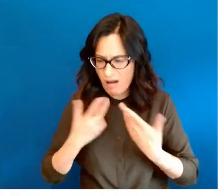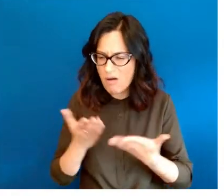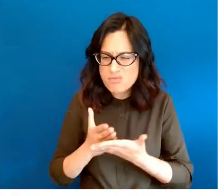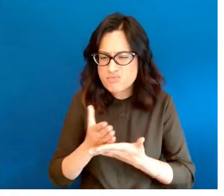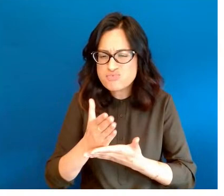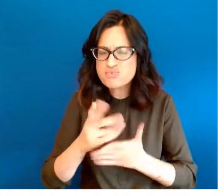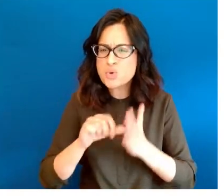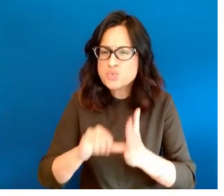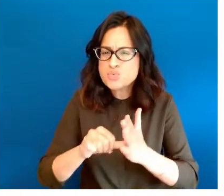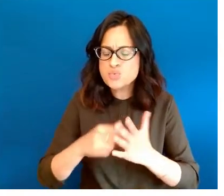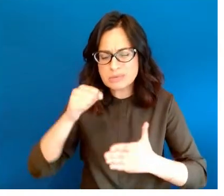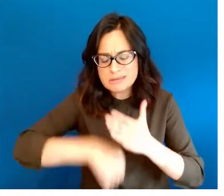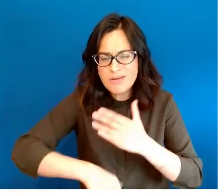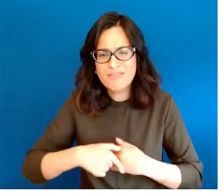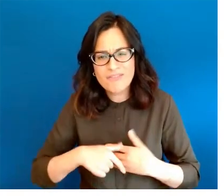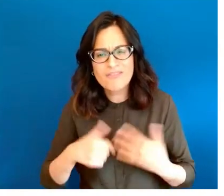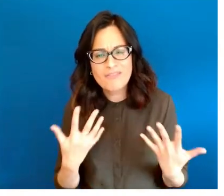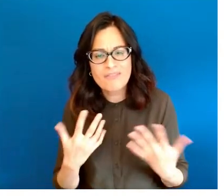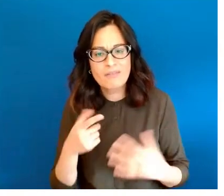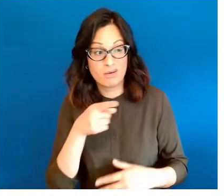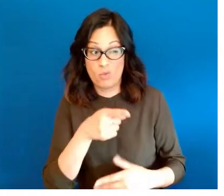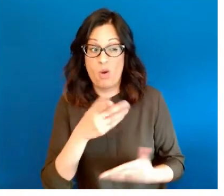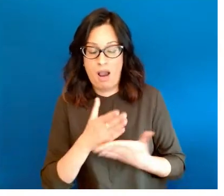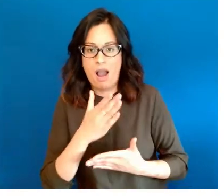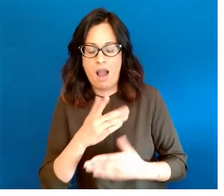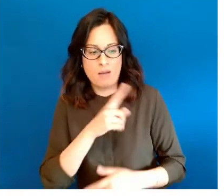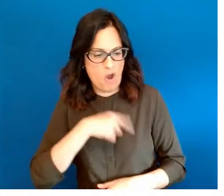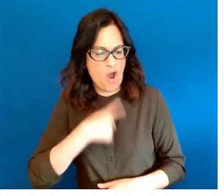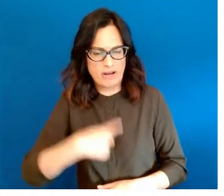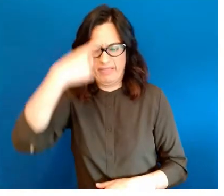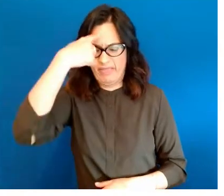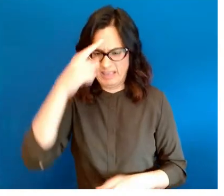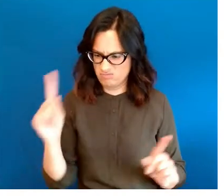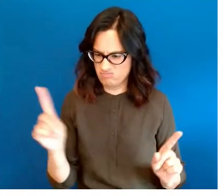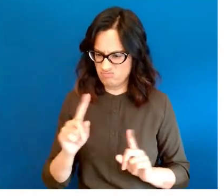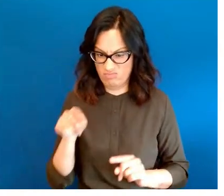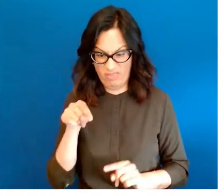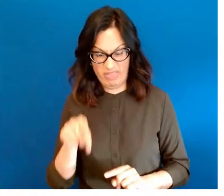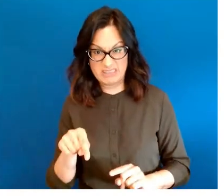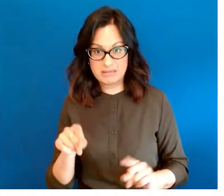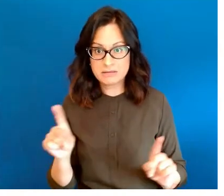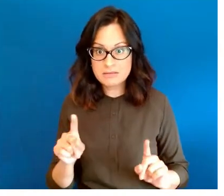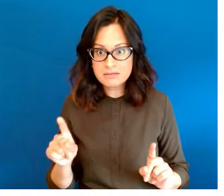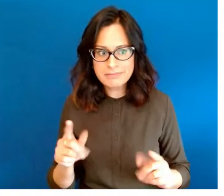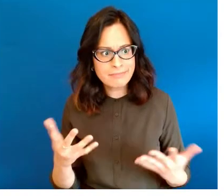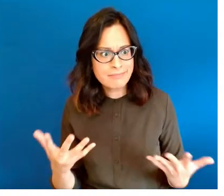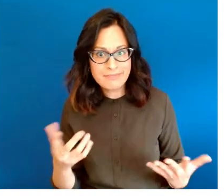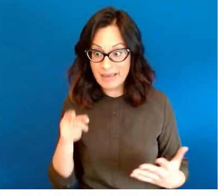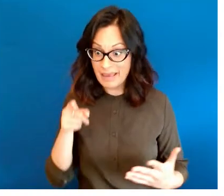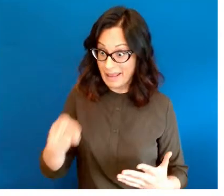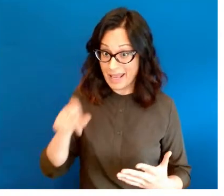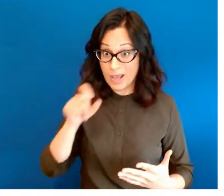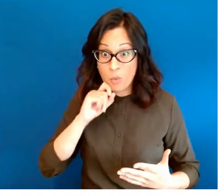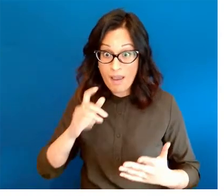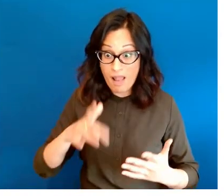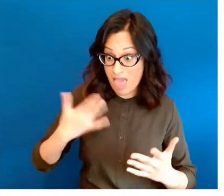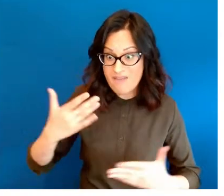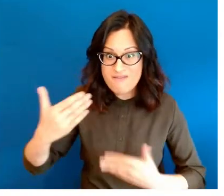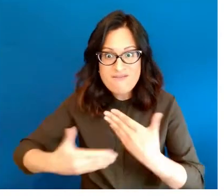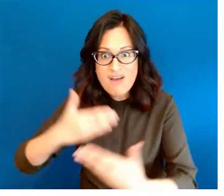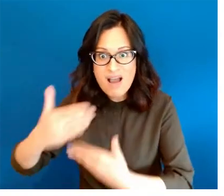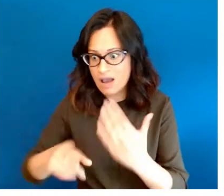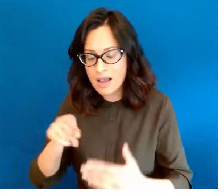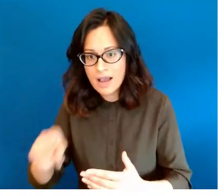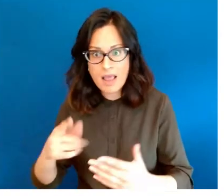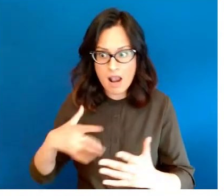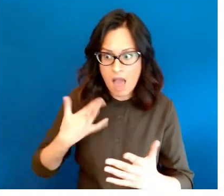tough. You are honestly thinking, is this, is he going to come out the other side of this? Is he going to be alive